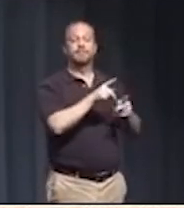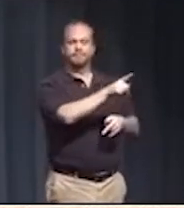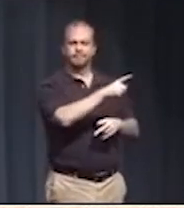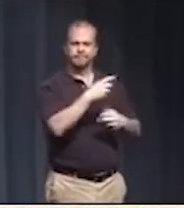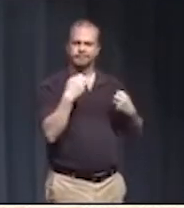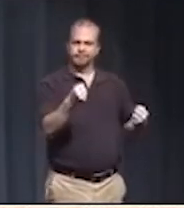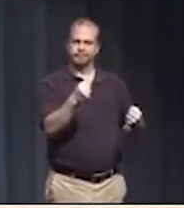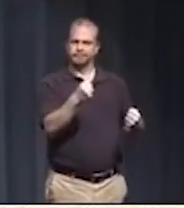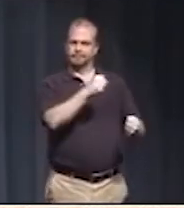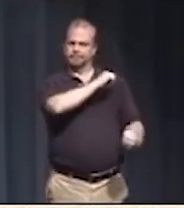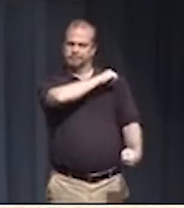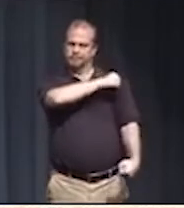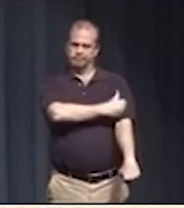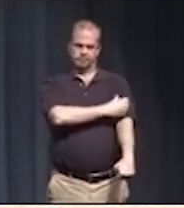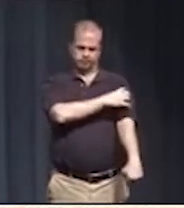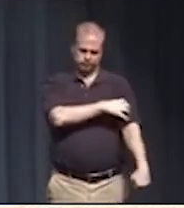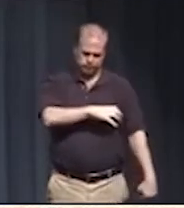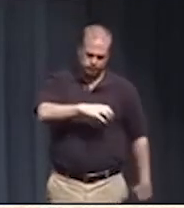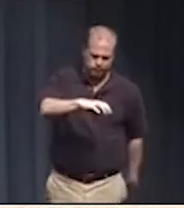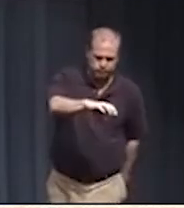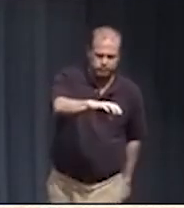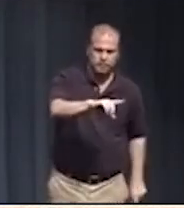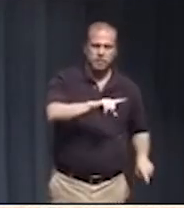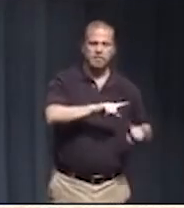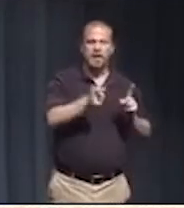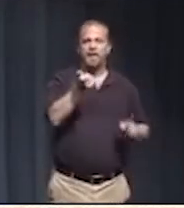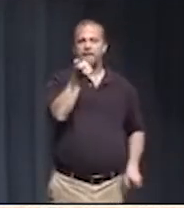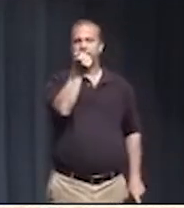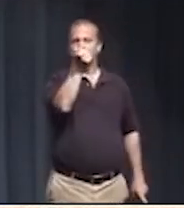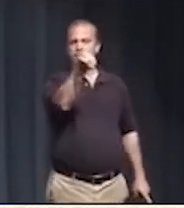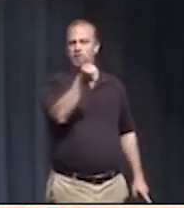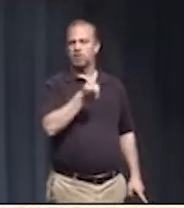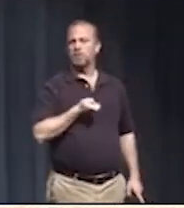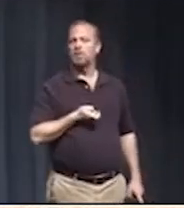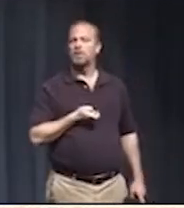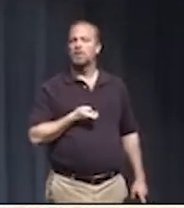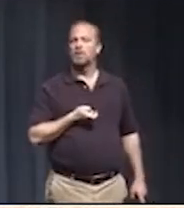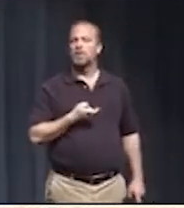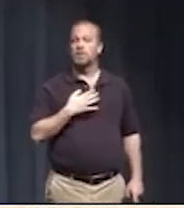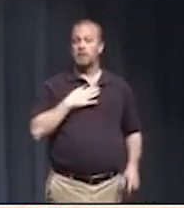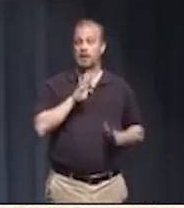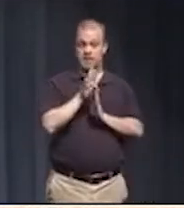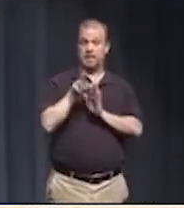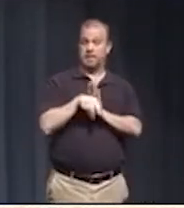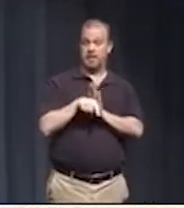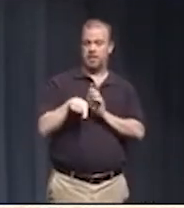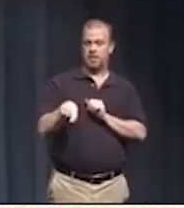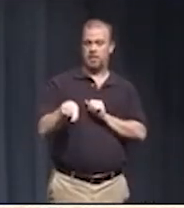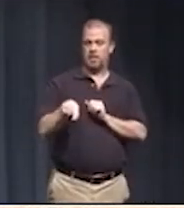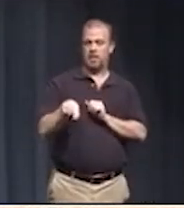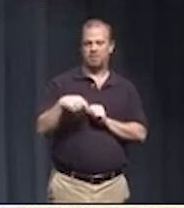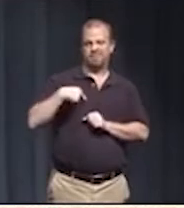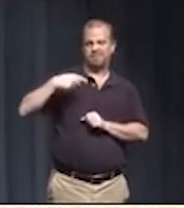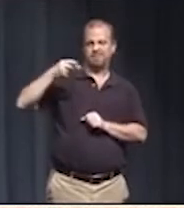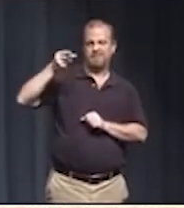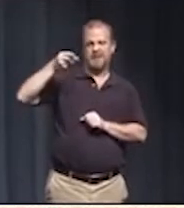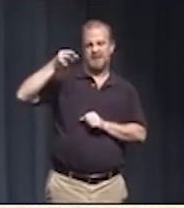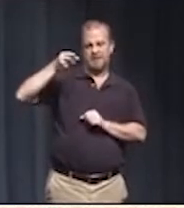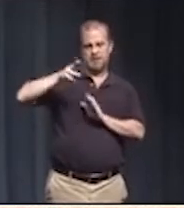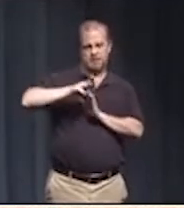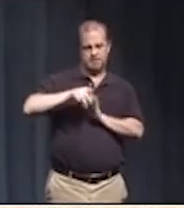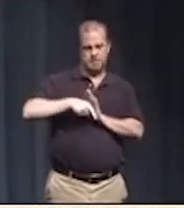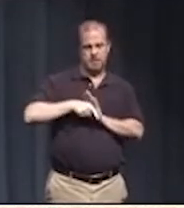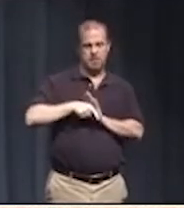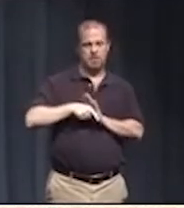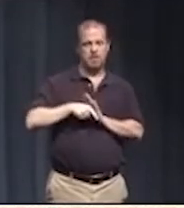them authority, but they were few and far between. My favorite, my background is I have some history background,